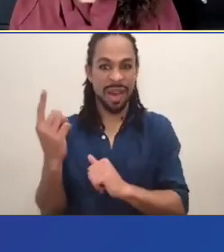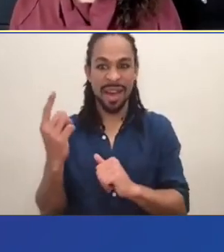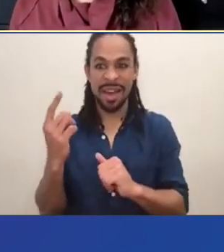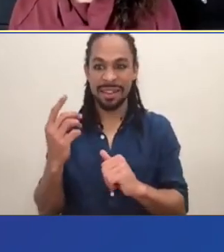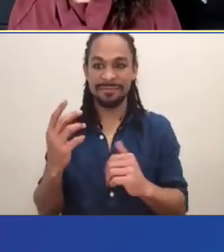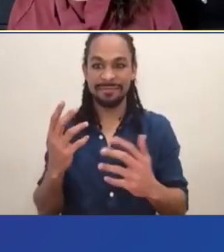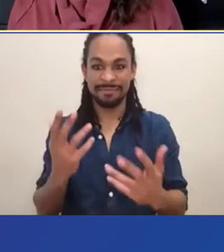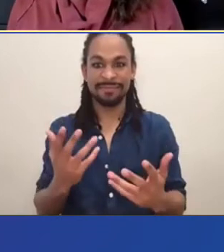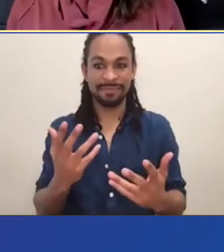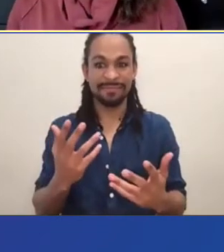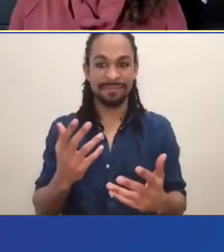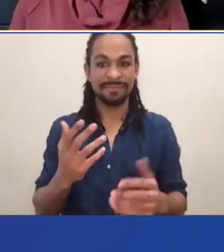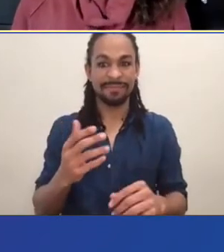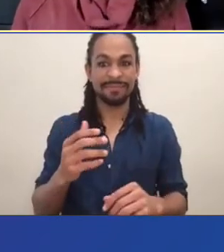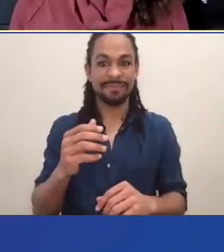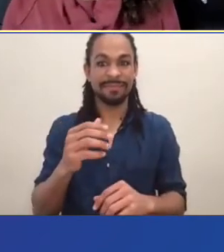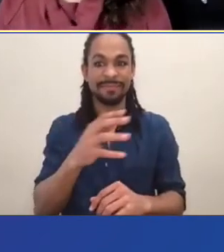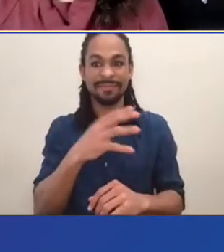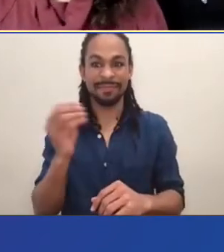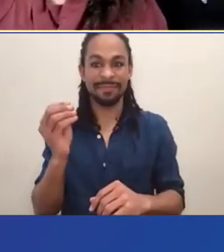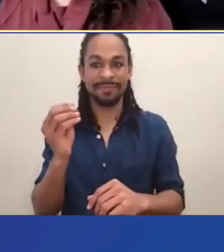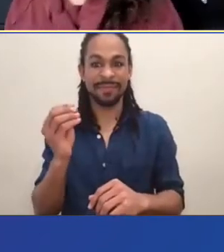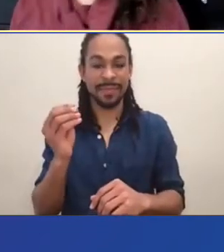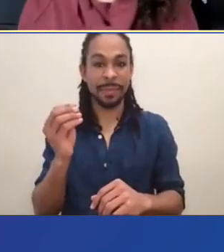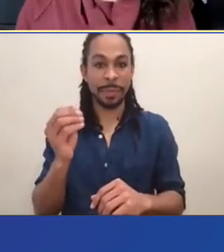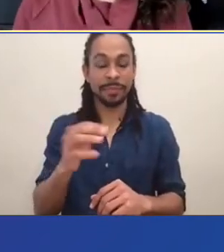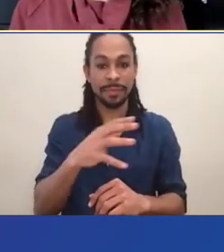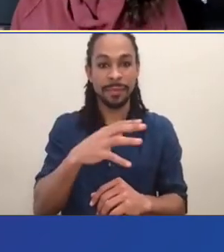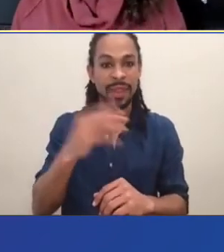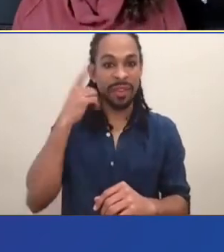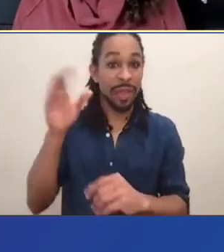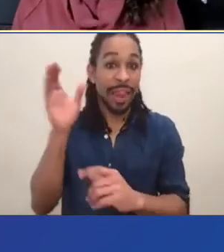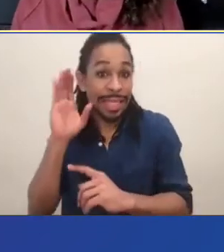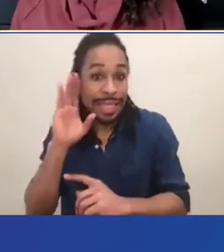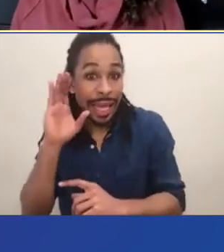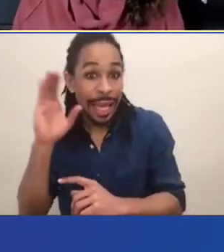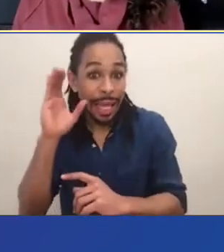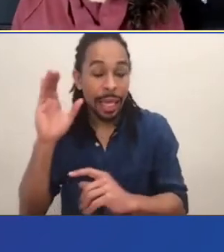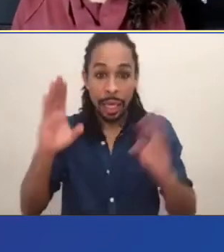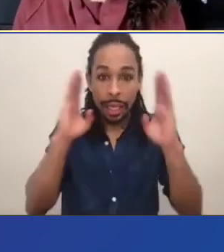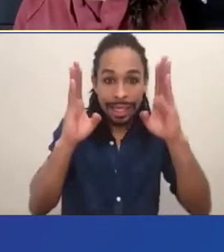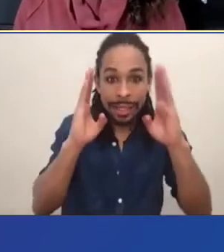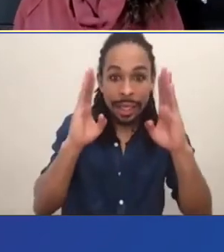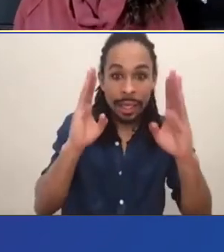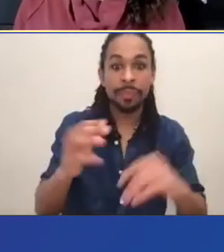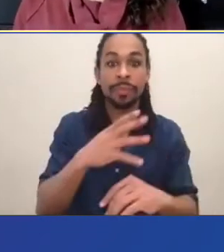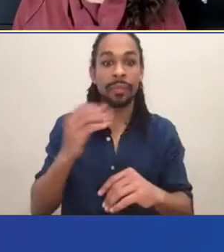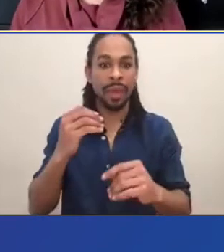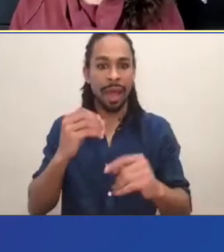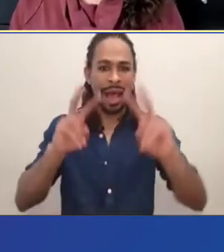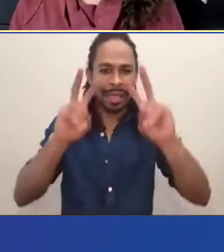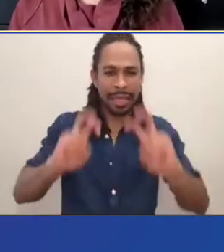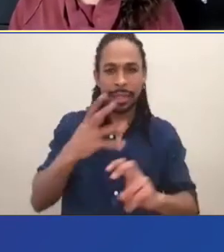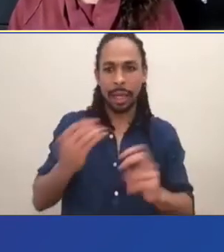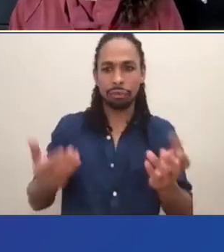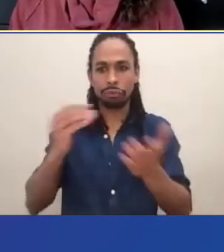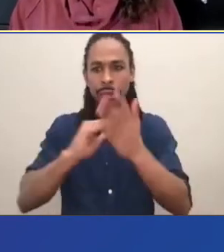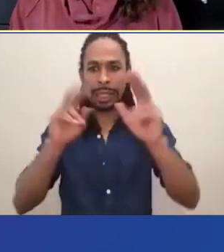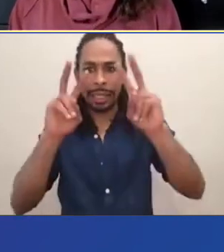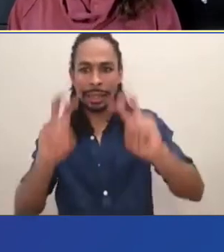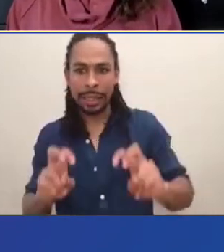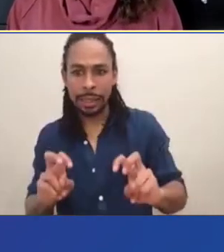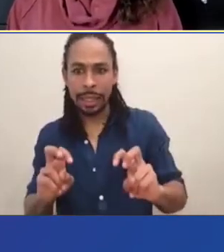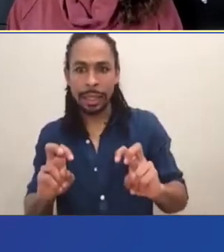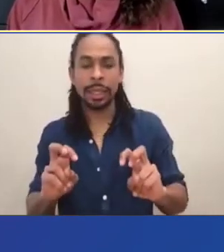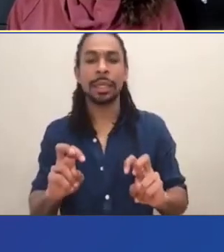the re-listening. And as Marz and Brittany have both said, kind of assessing and then reassessing what's around you and continuing to